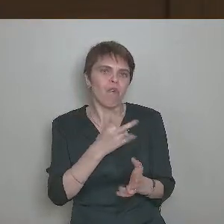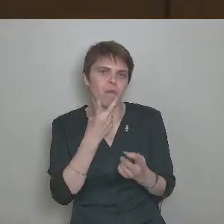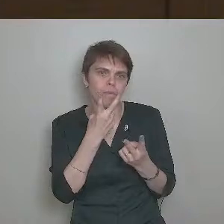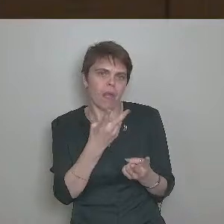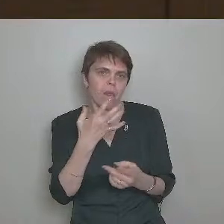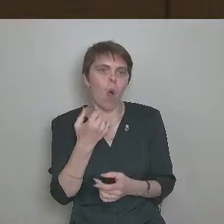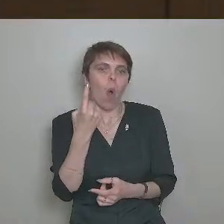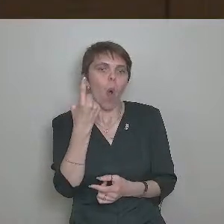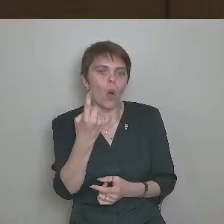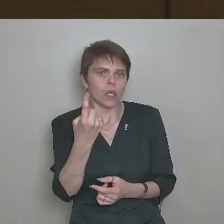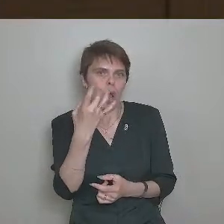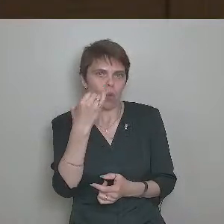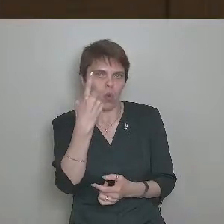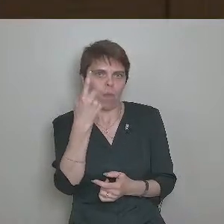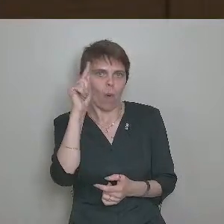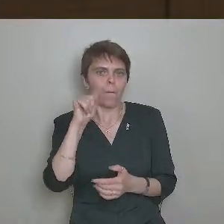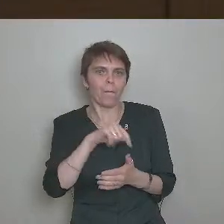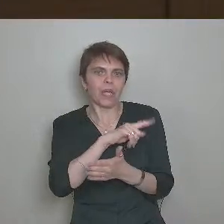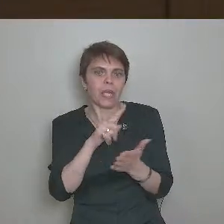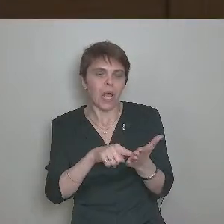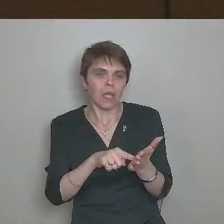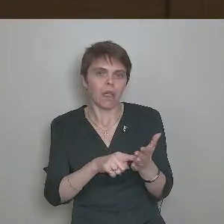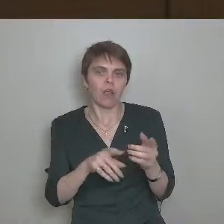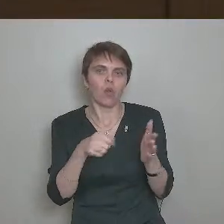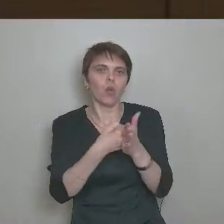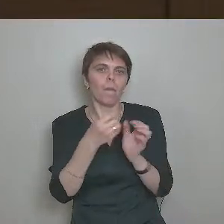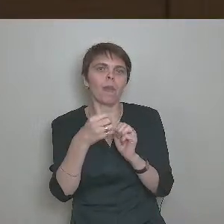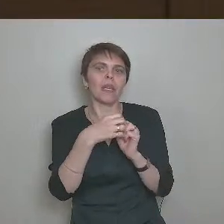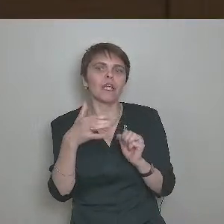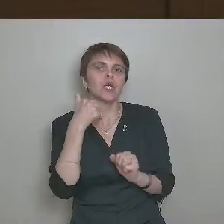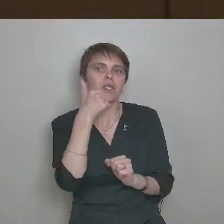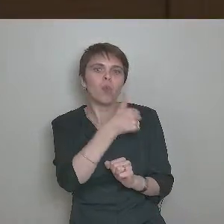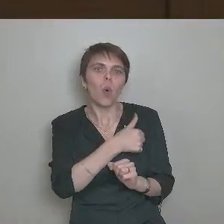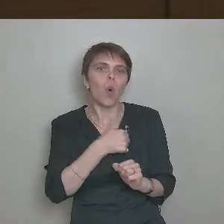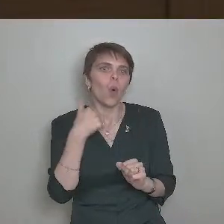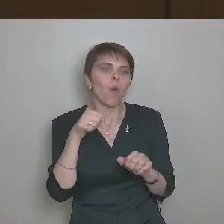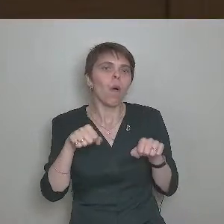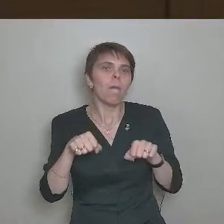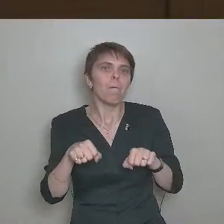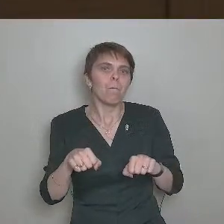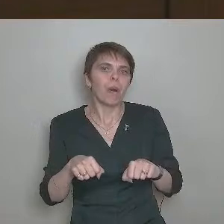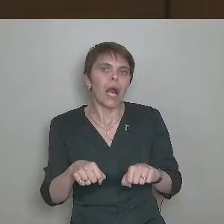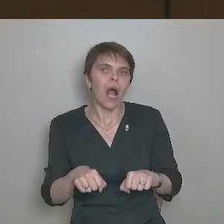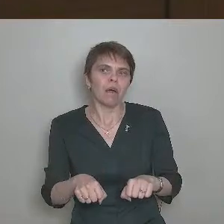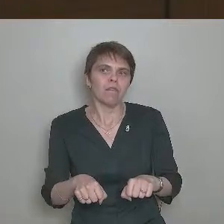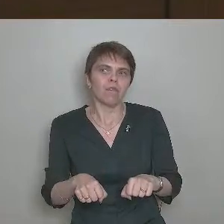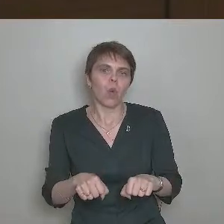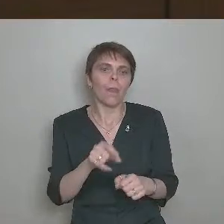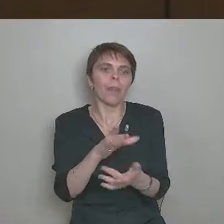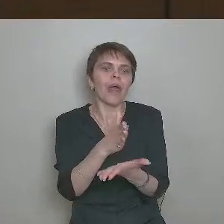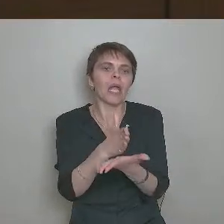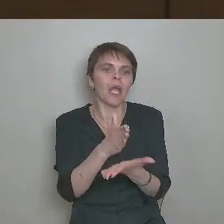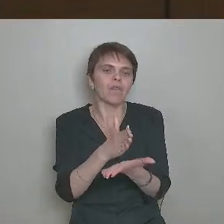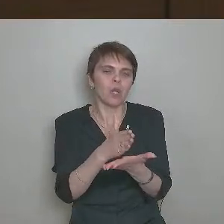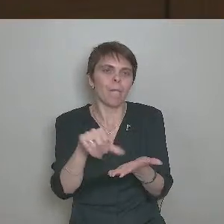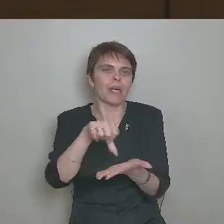level prior to 2015 and since 2015. So until 2015, the